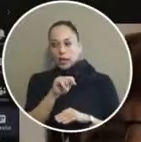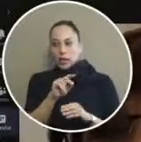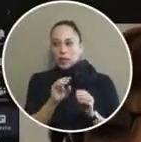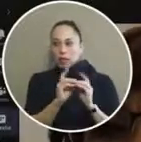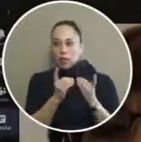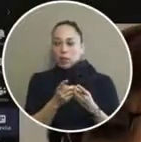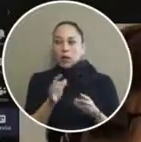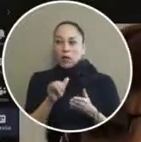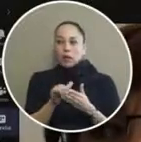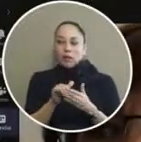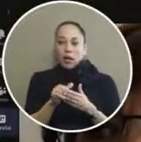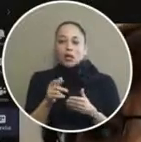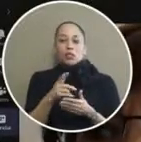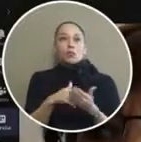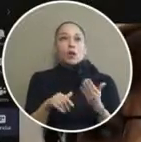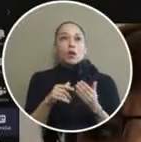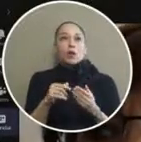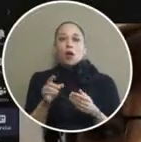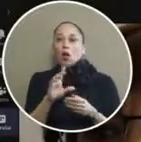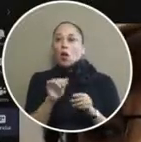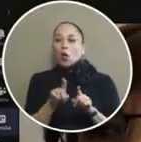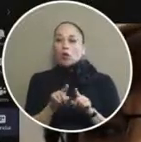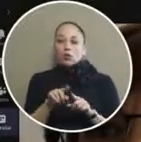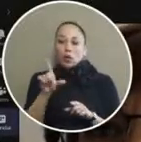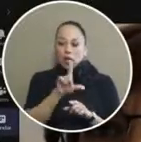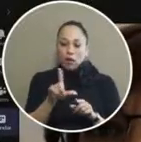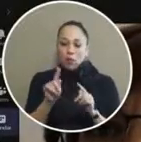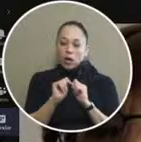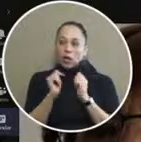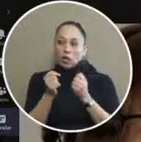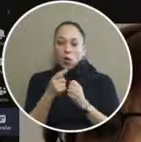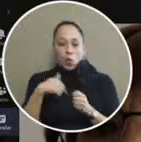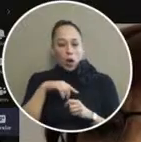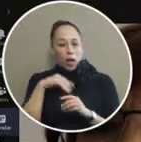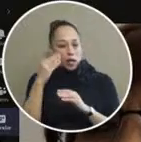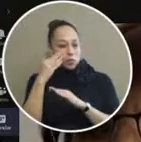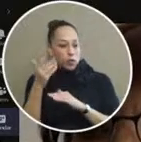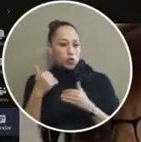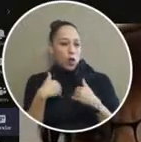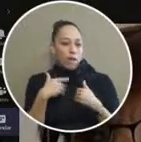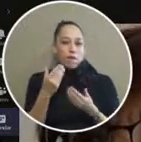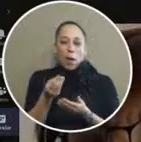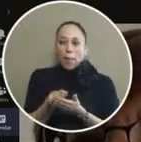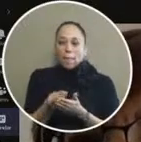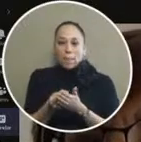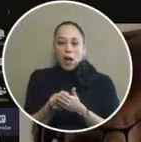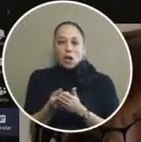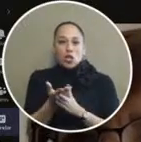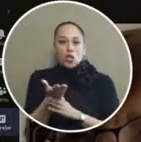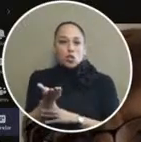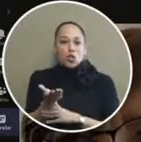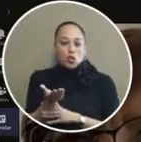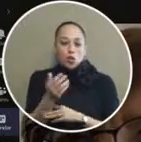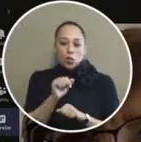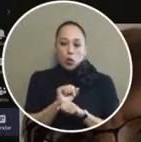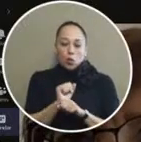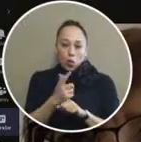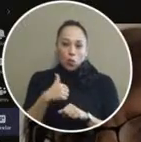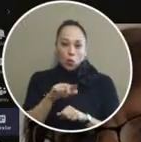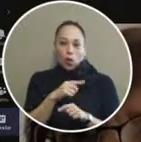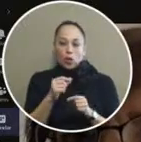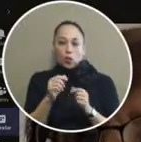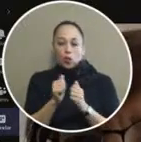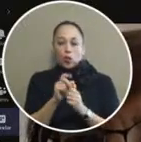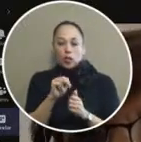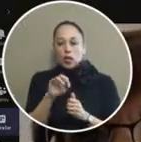working alongside Nicole's team and also our library team. We are expecting to be able to get funding through the work that we've been doing with Nicole